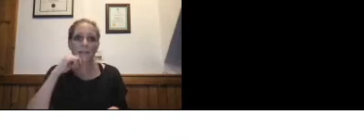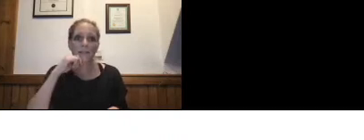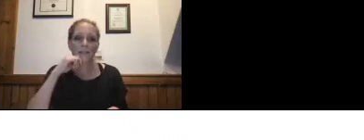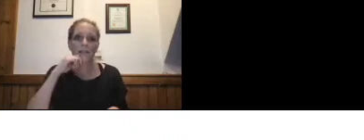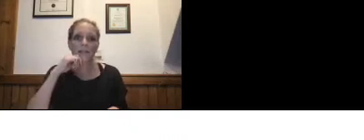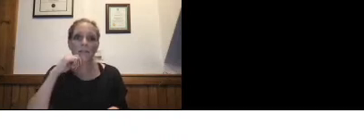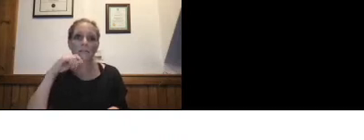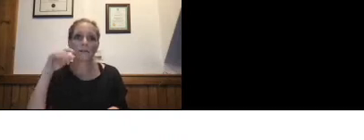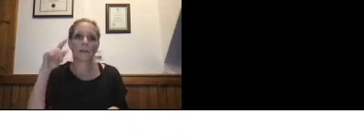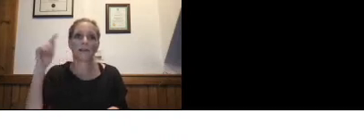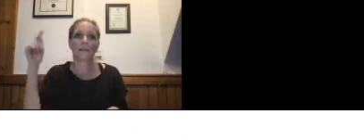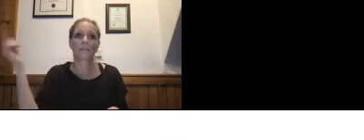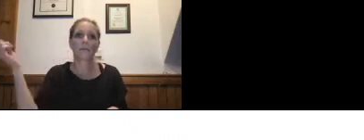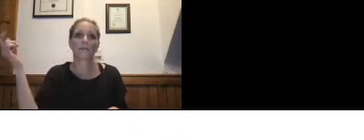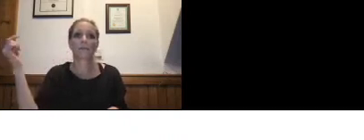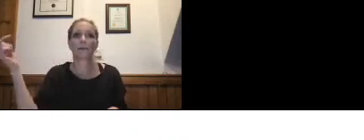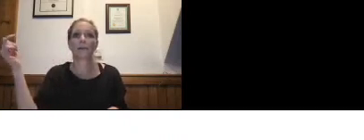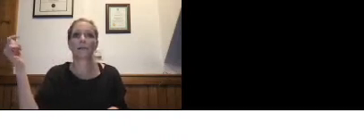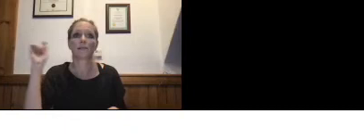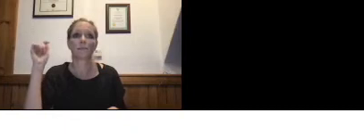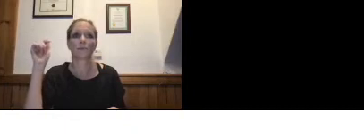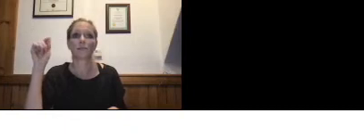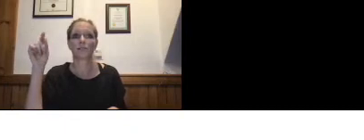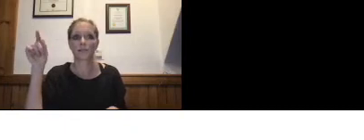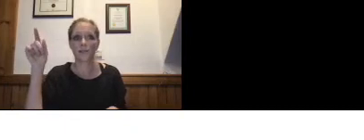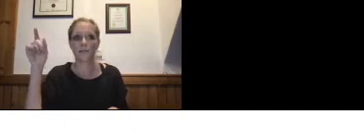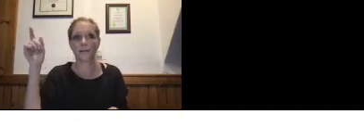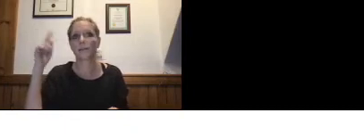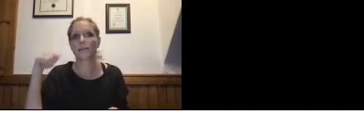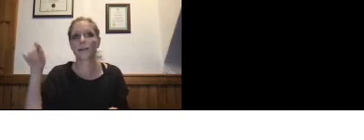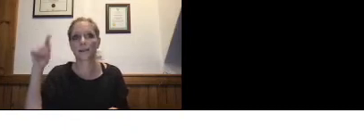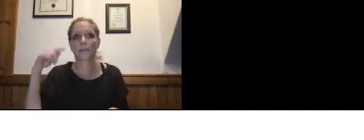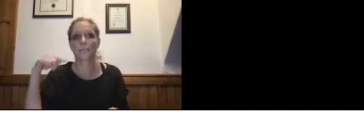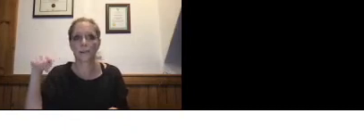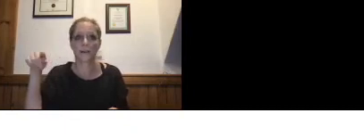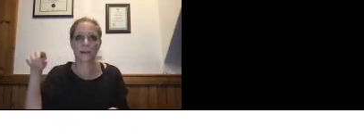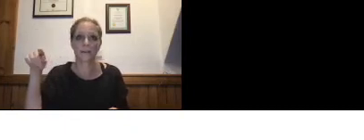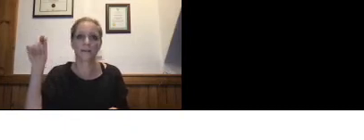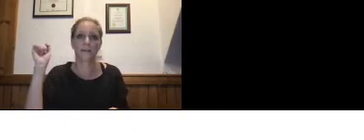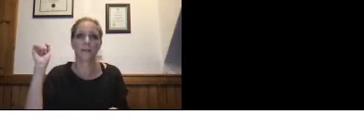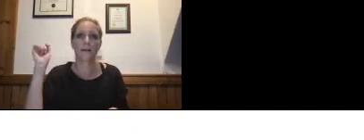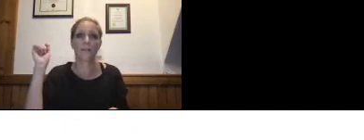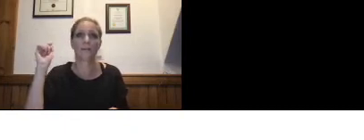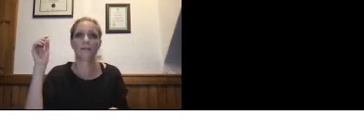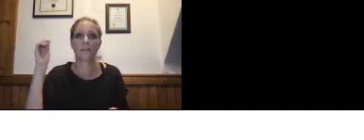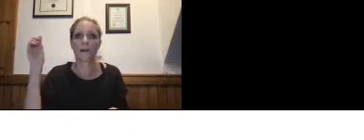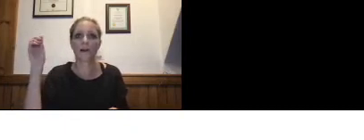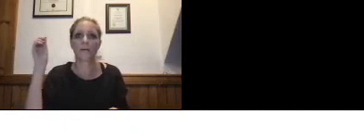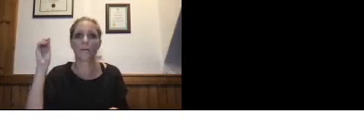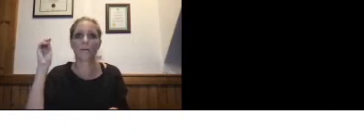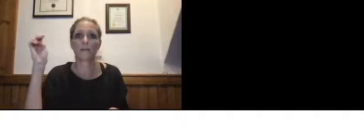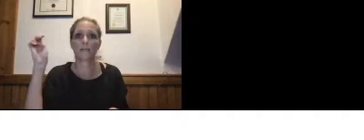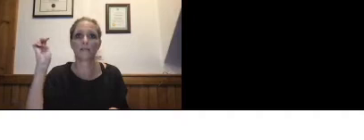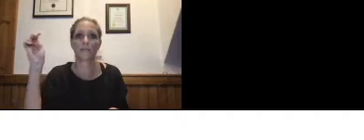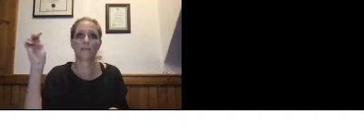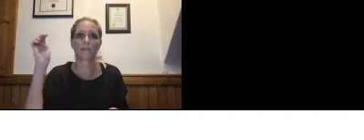Huntington gene, you're going to end up with an expanded Huntington protein. It just has like a little extra bit on it. But somehow